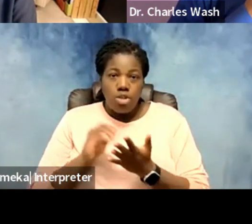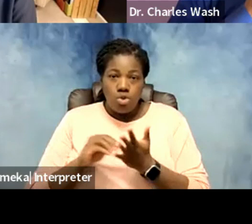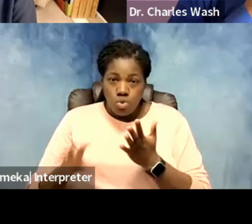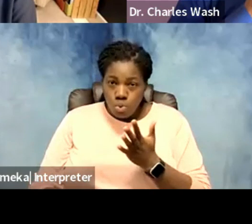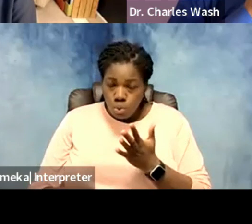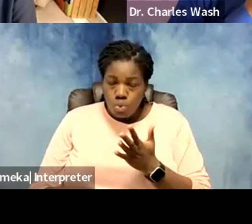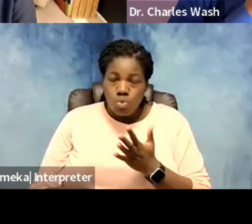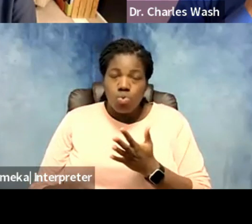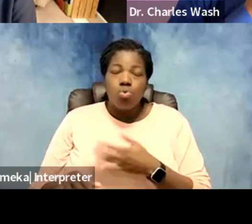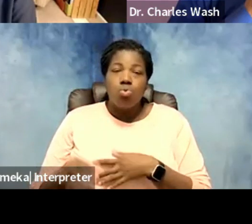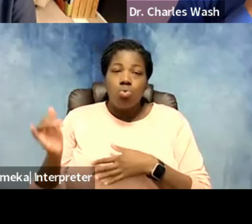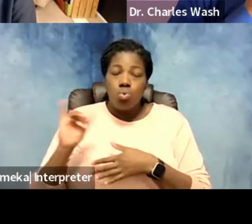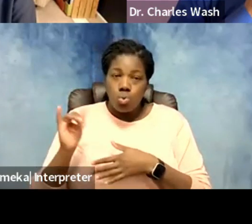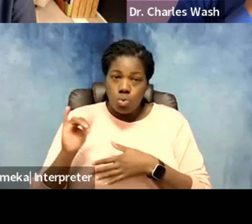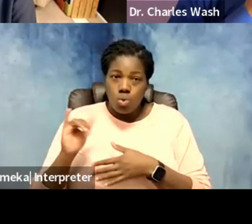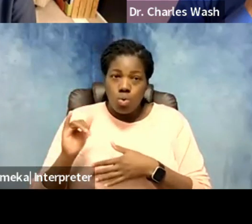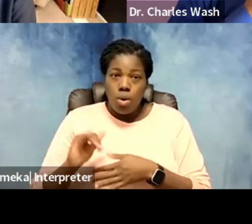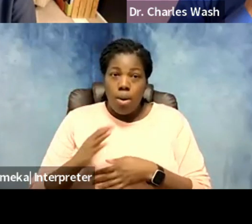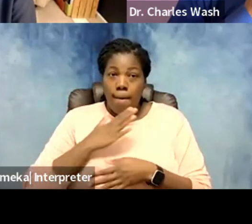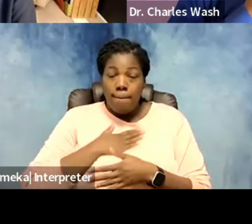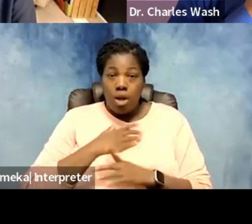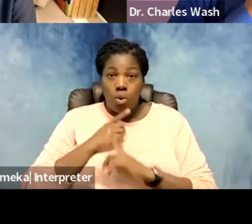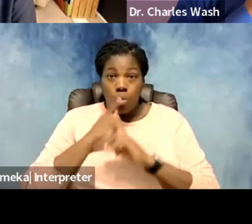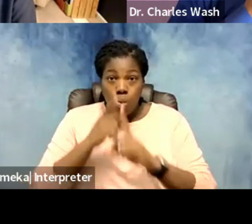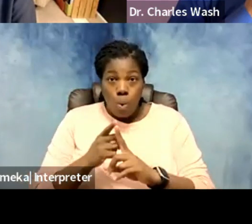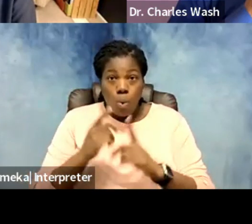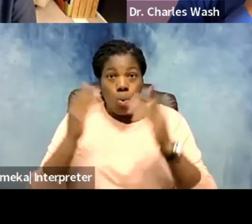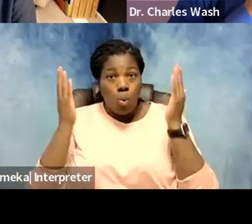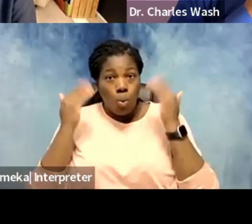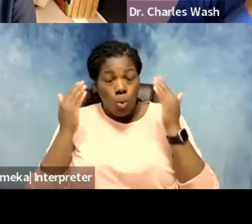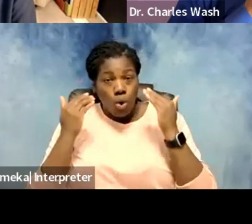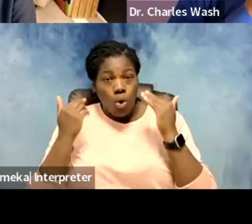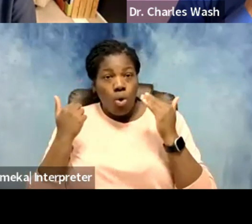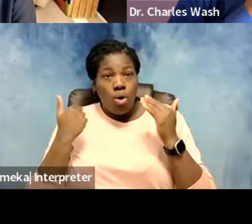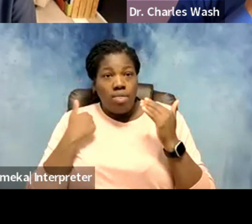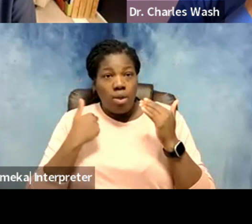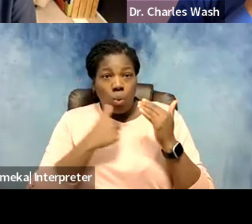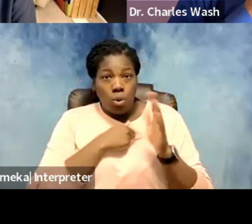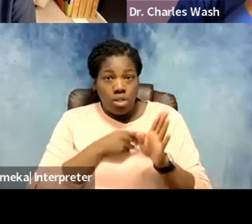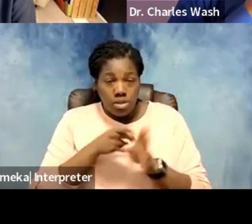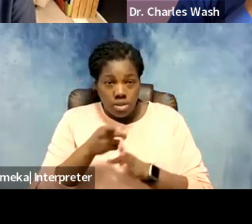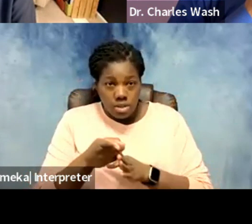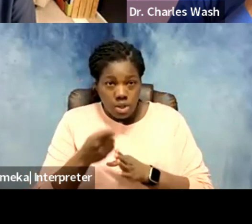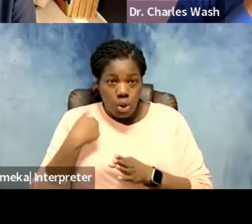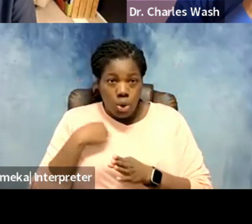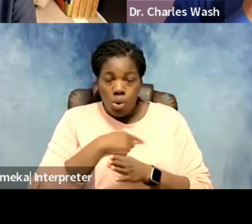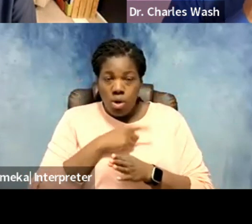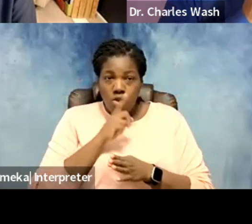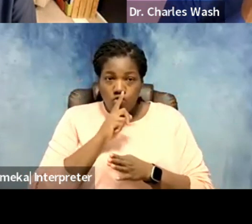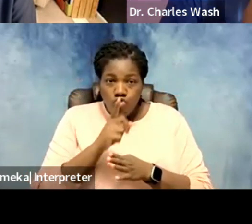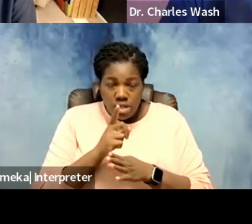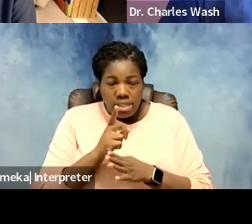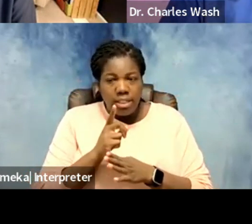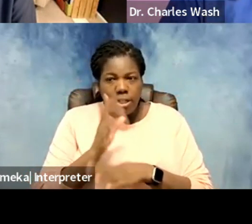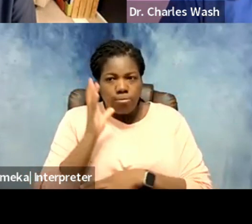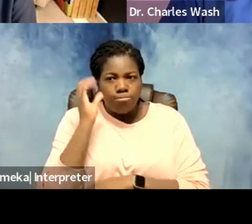community. And so my hope and my aspiration is that us as an industry, we double down, we triple down on some